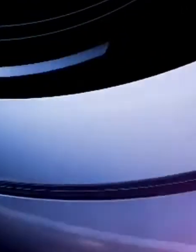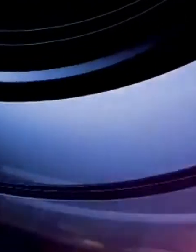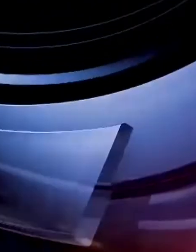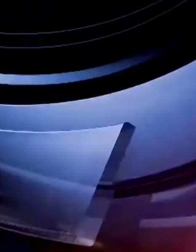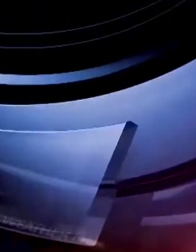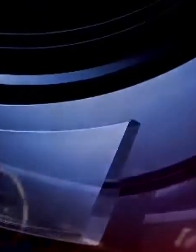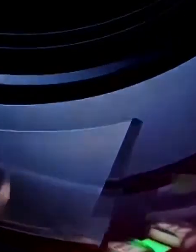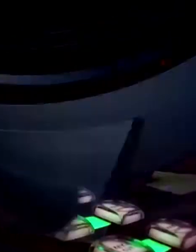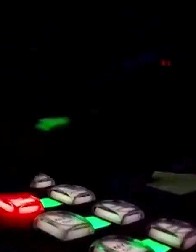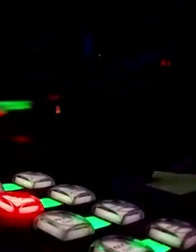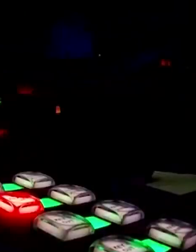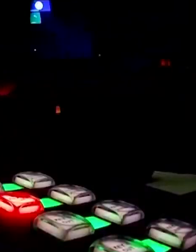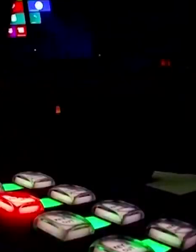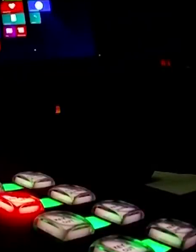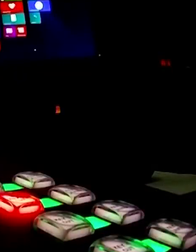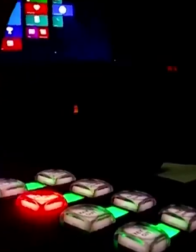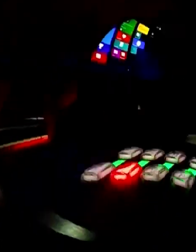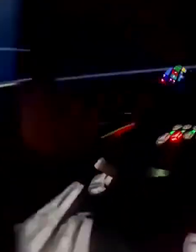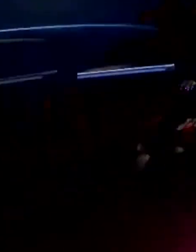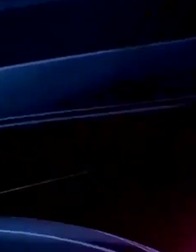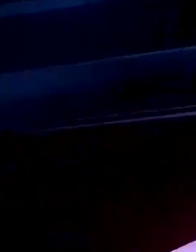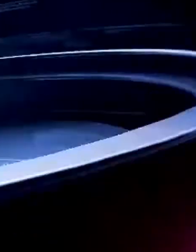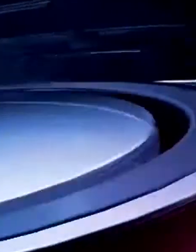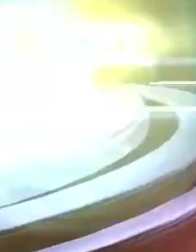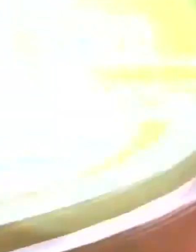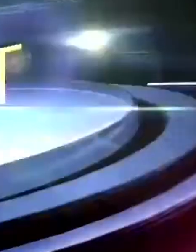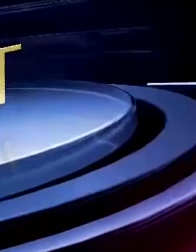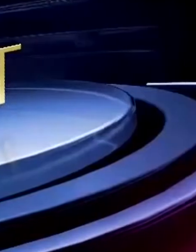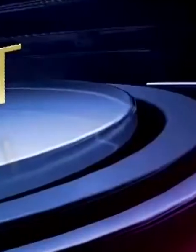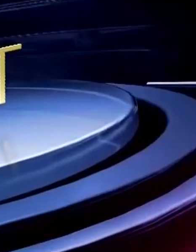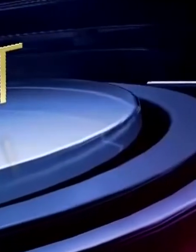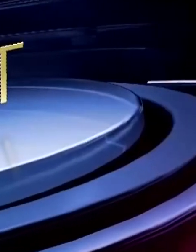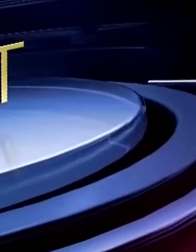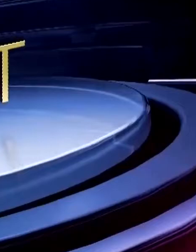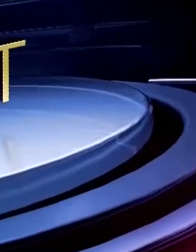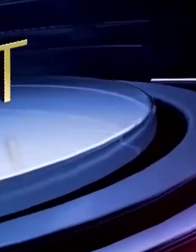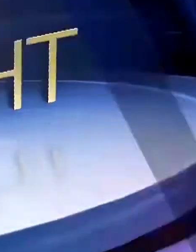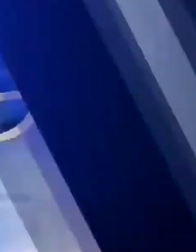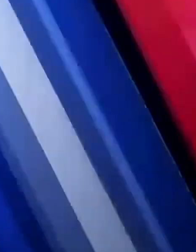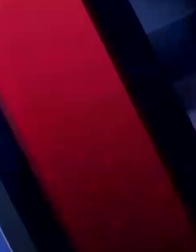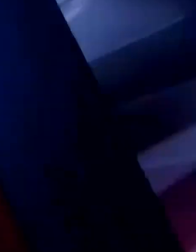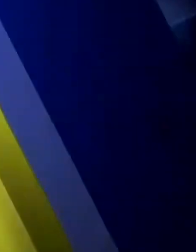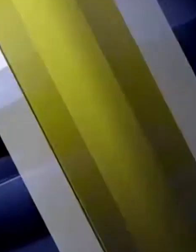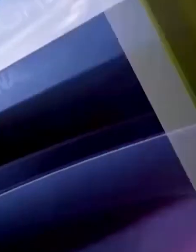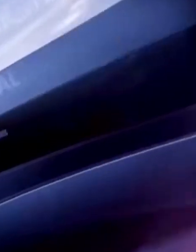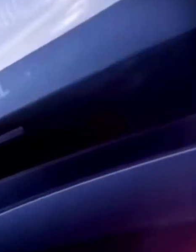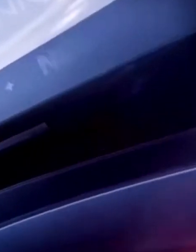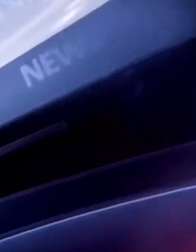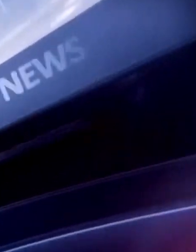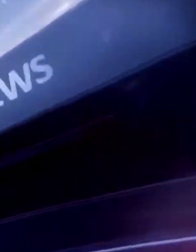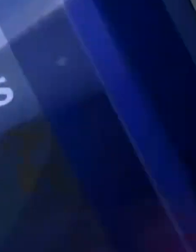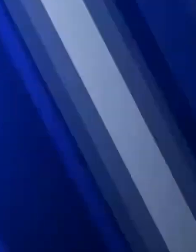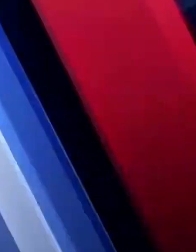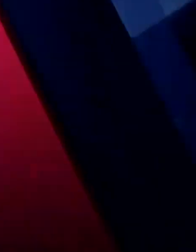Broadcasting from our studios in the Pine St. Michael, this is CBC NewsNight, starting now.